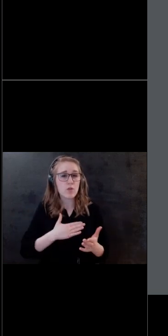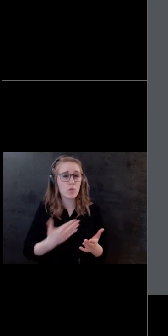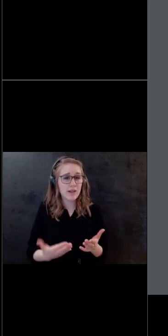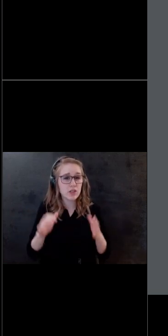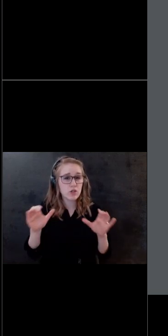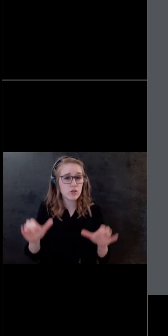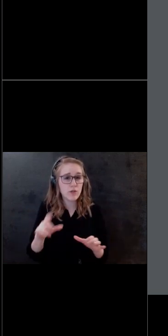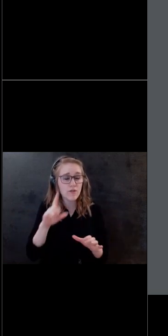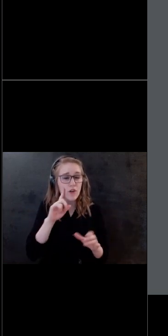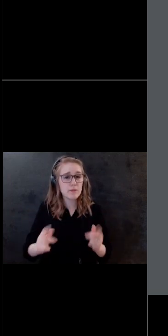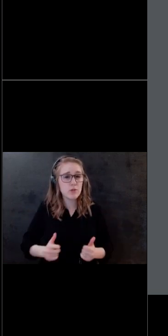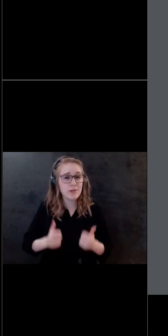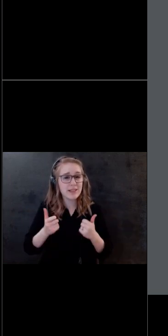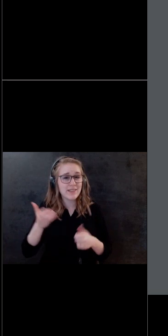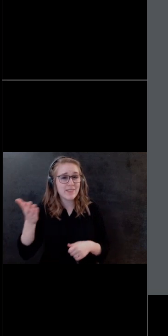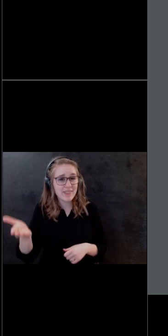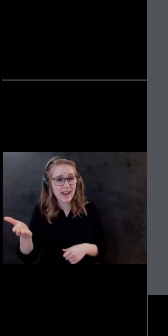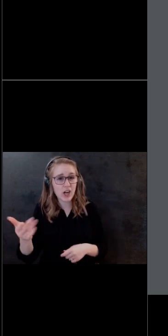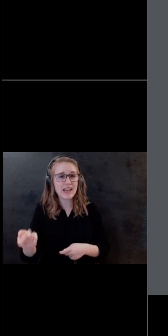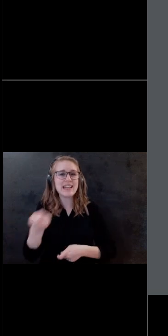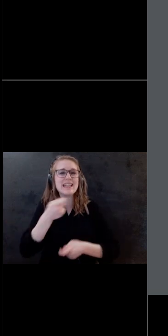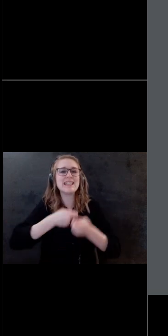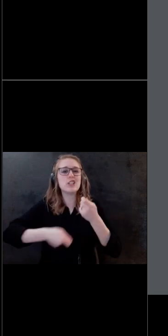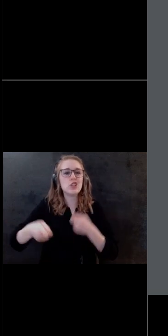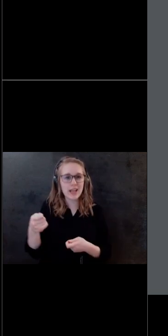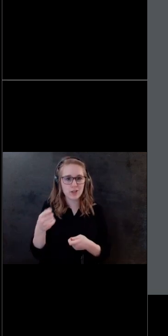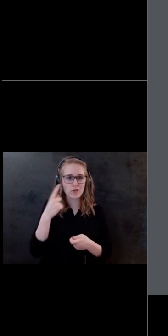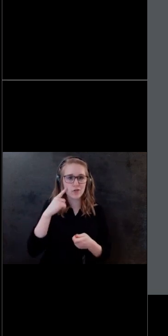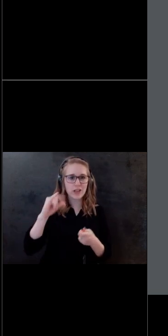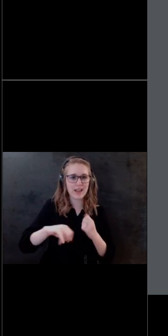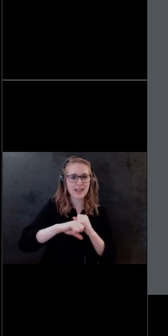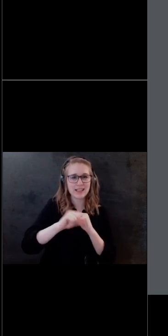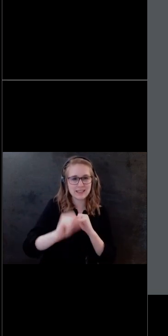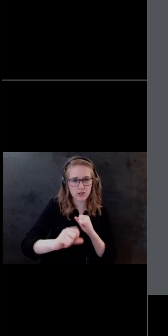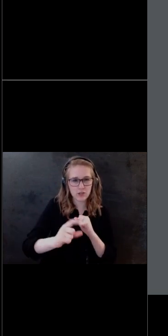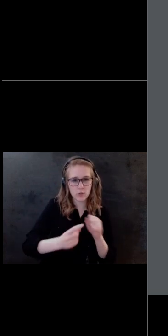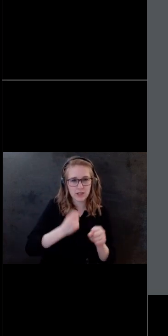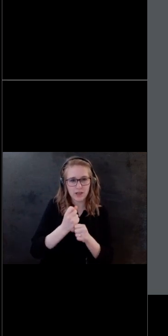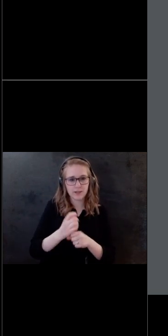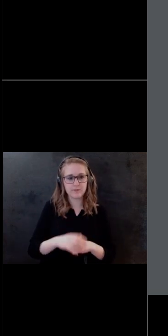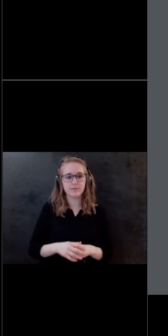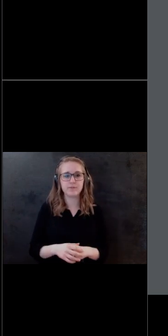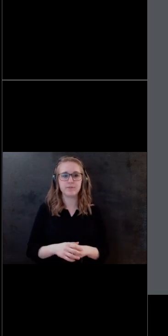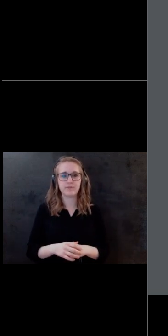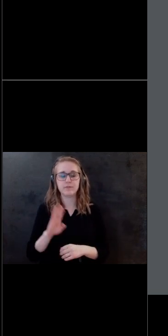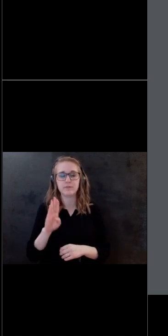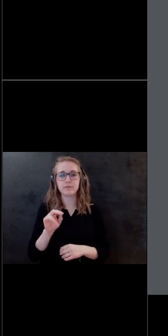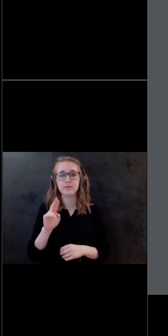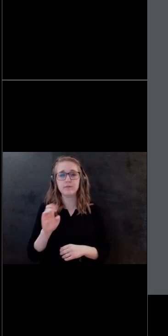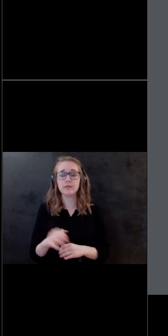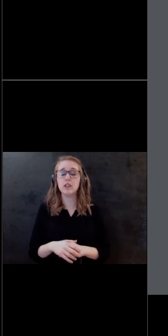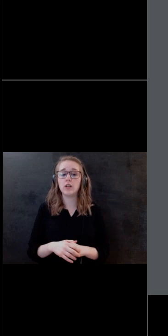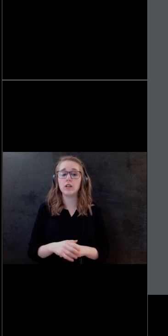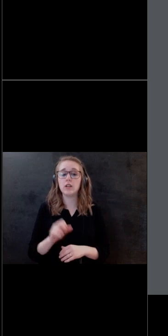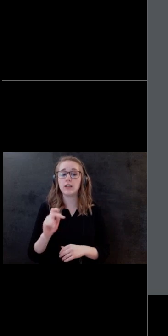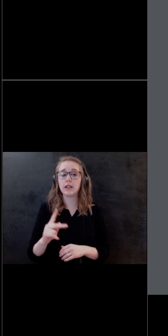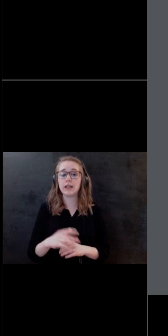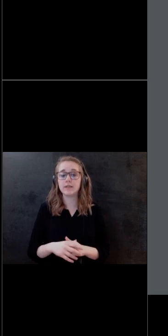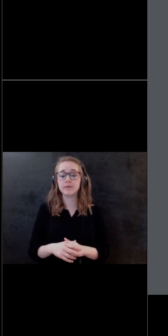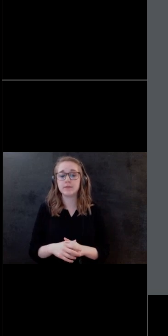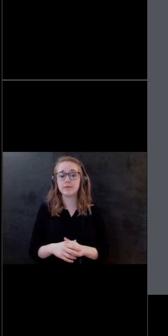residents in exchange for this extension? Well, there should be my client on the line.